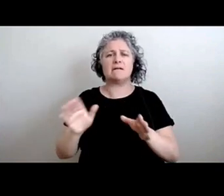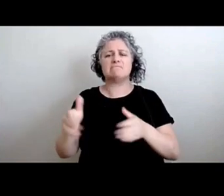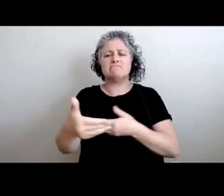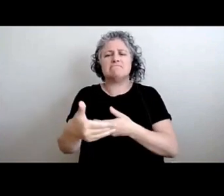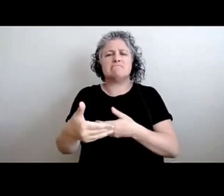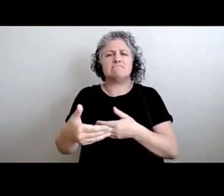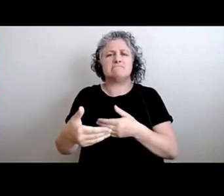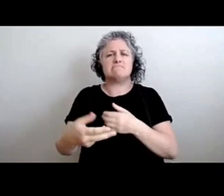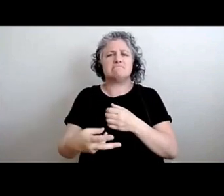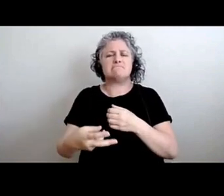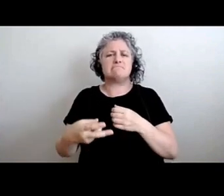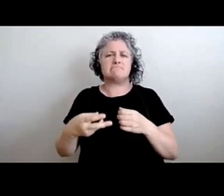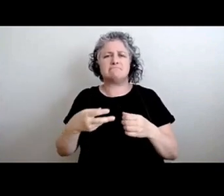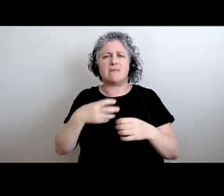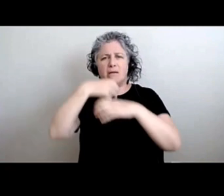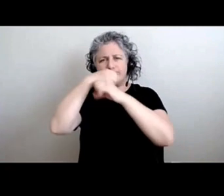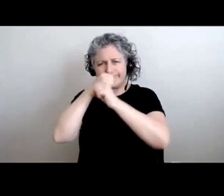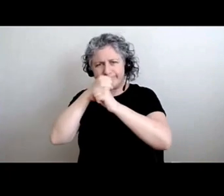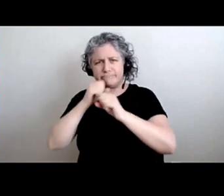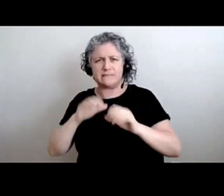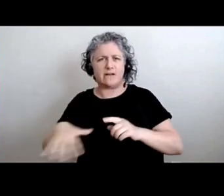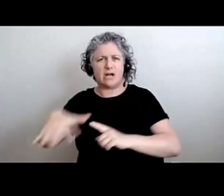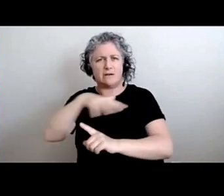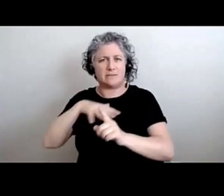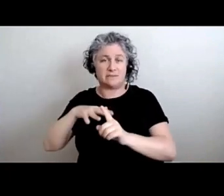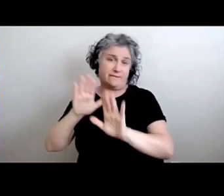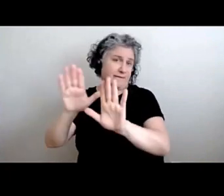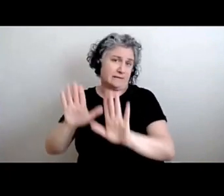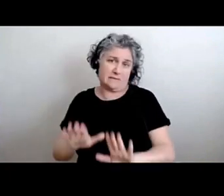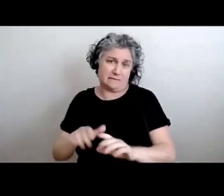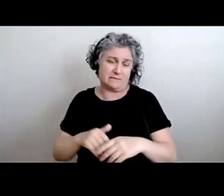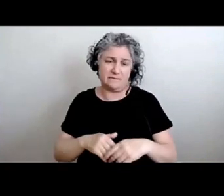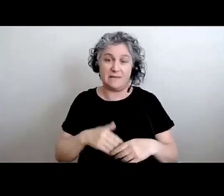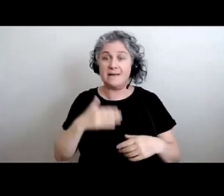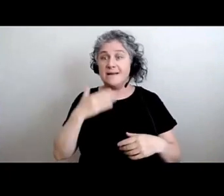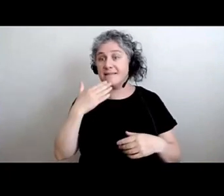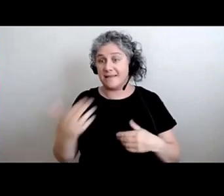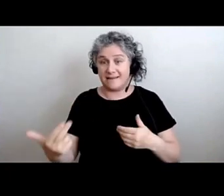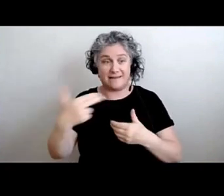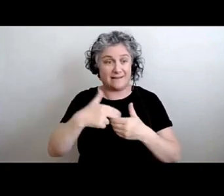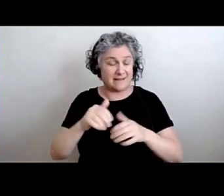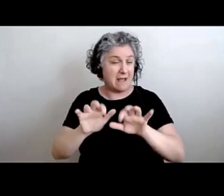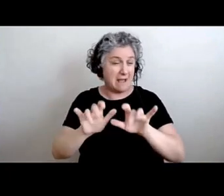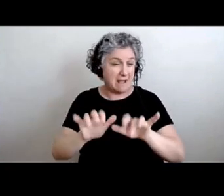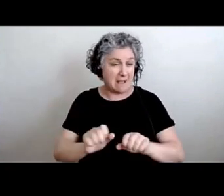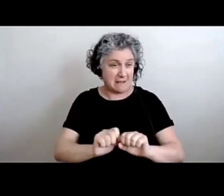which is fantastic. So thank you so much for participating. This is great, giving